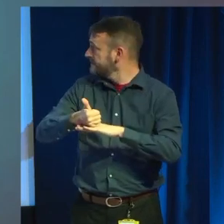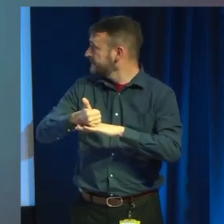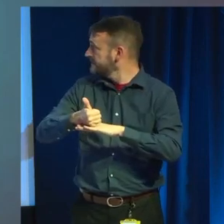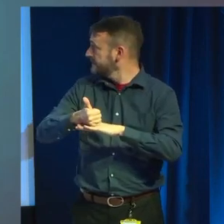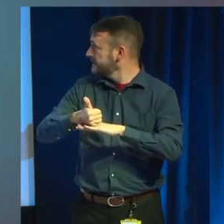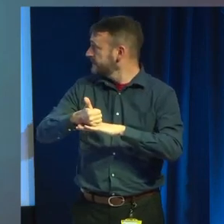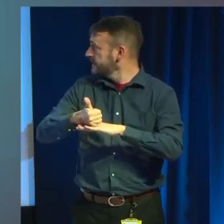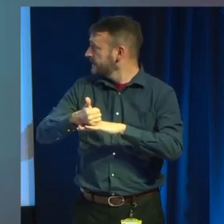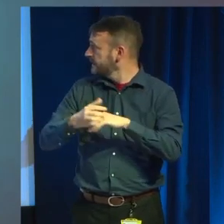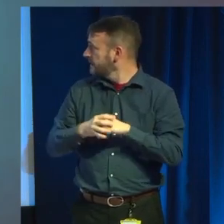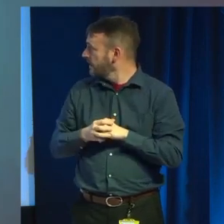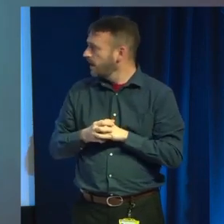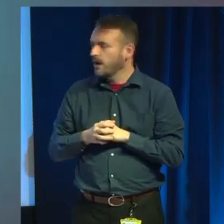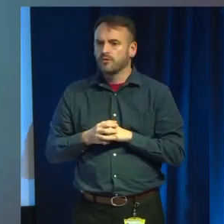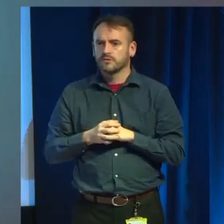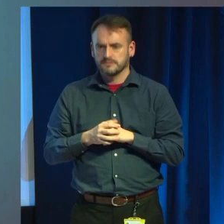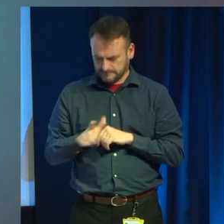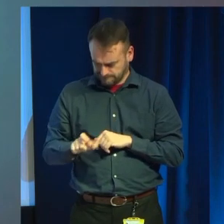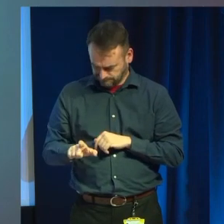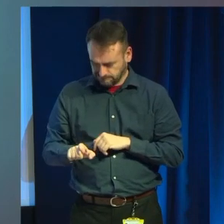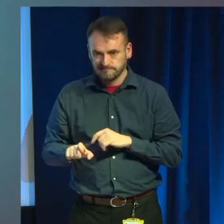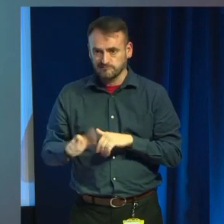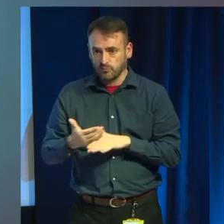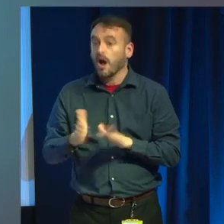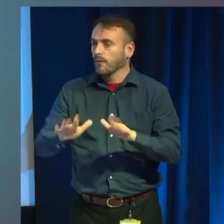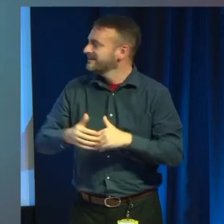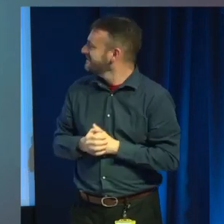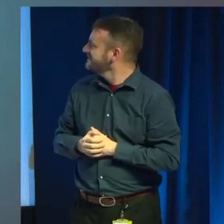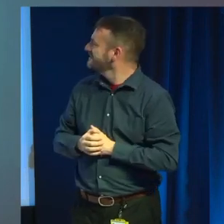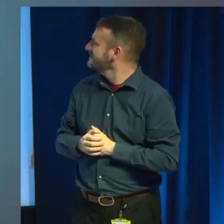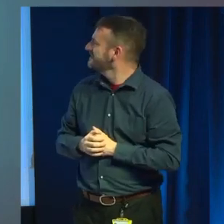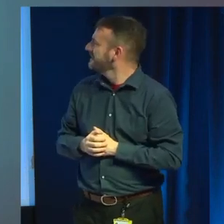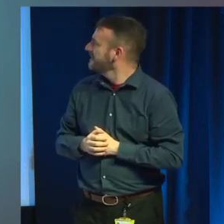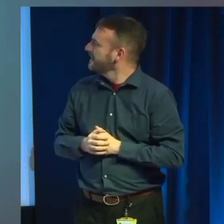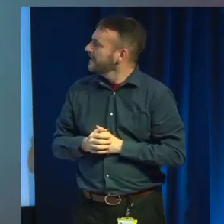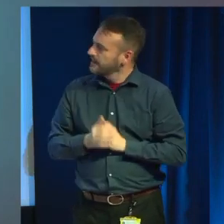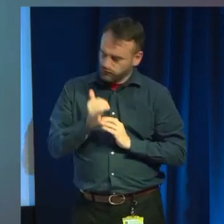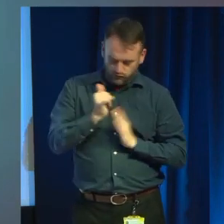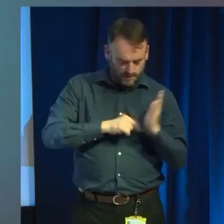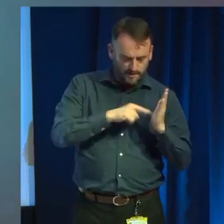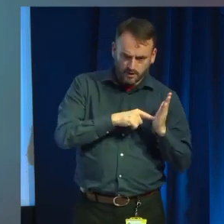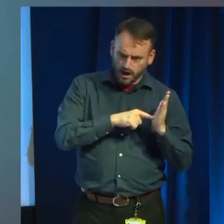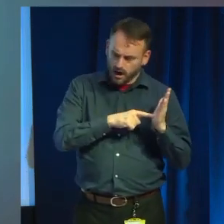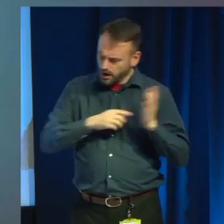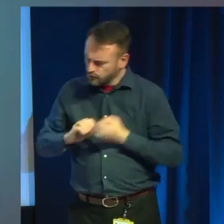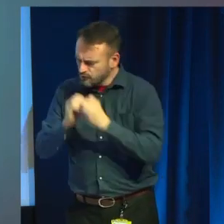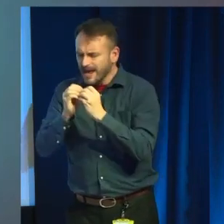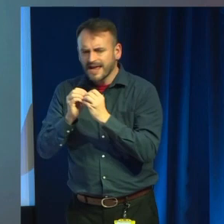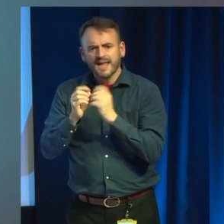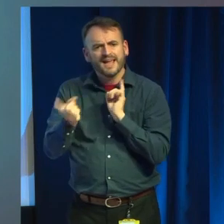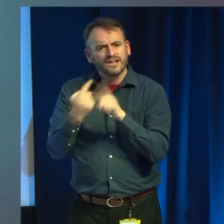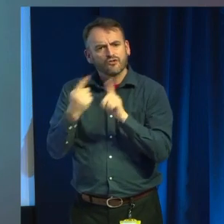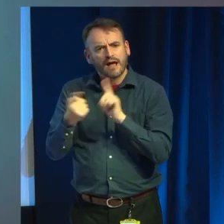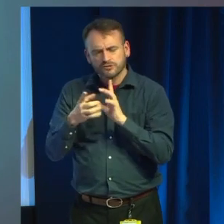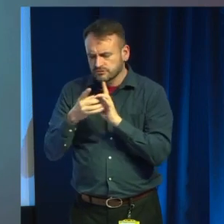I don't know what happened because... Okay, there you go. Based on the script, I've devised interactions that will help a player